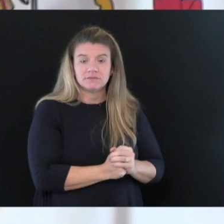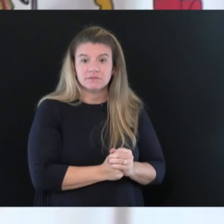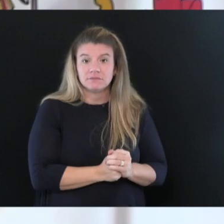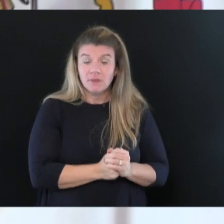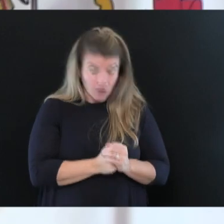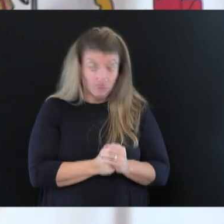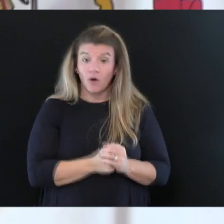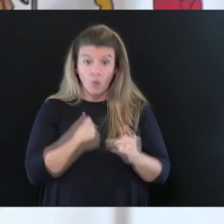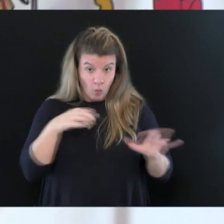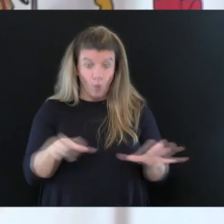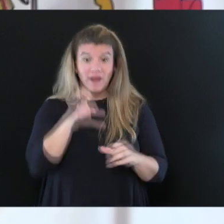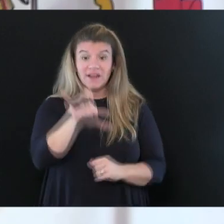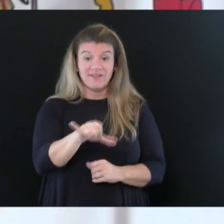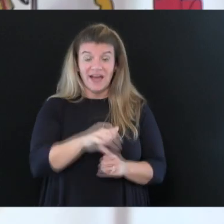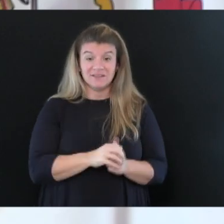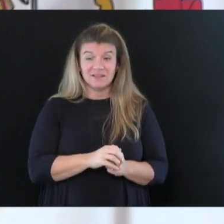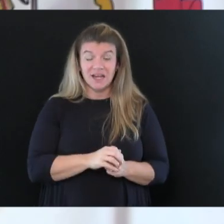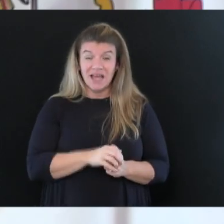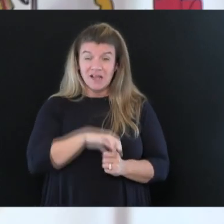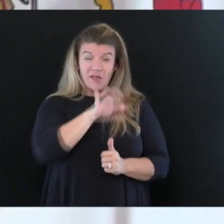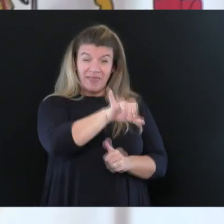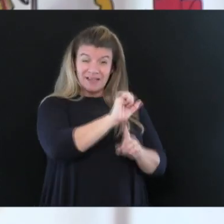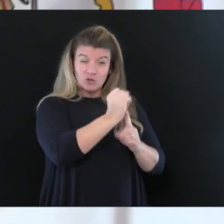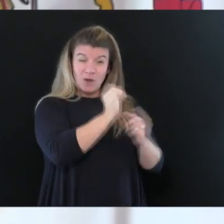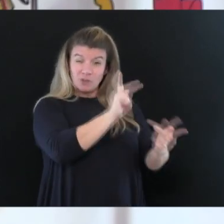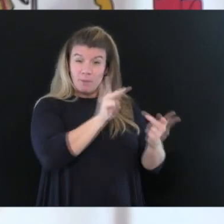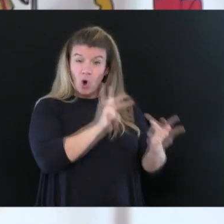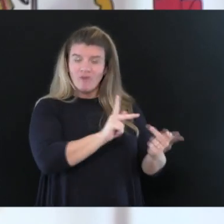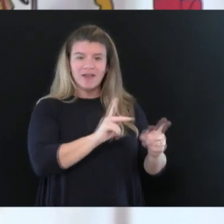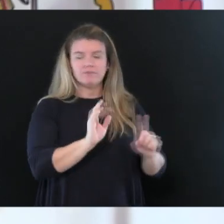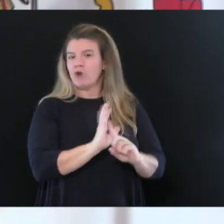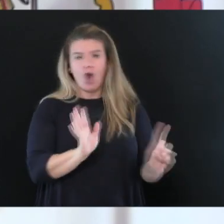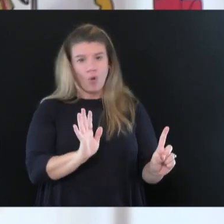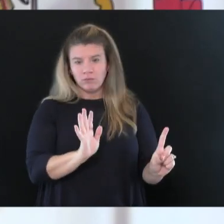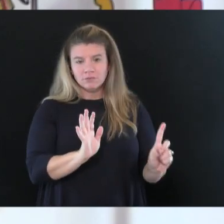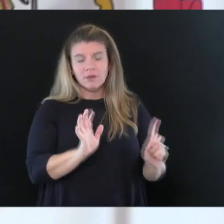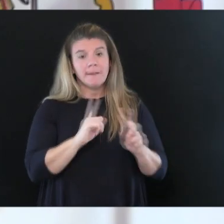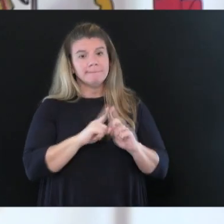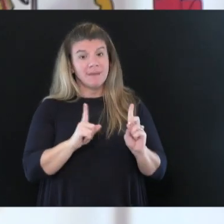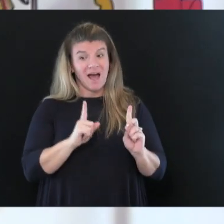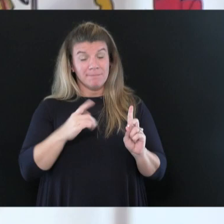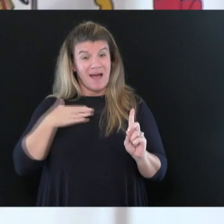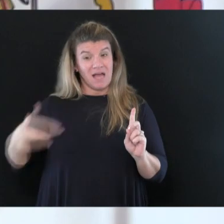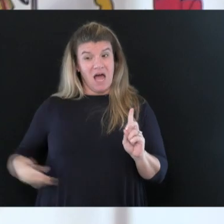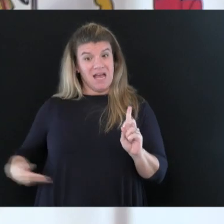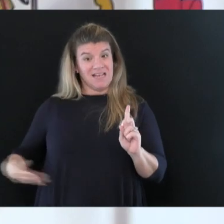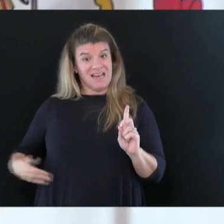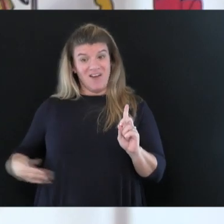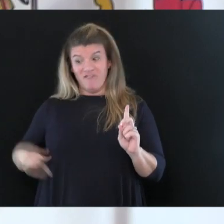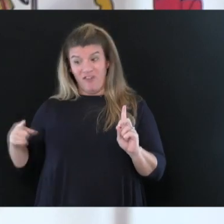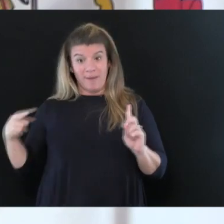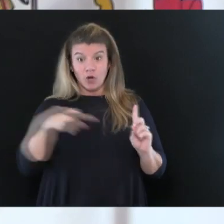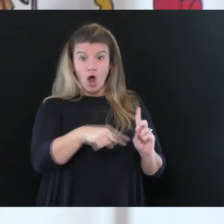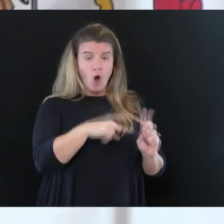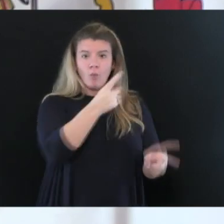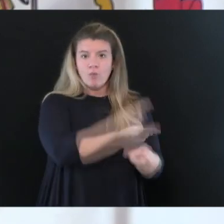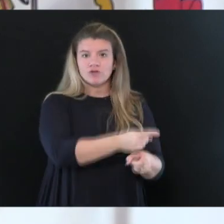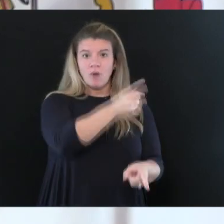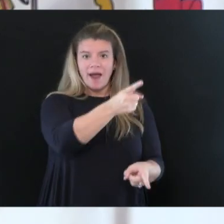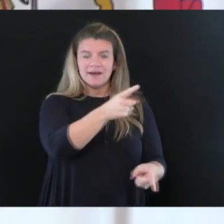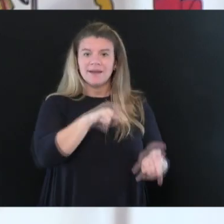on it. It's not perfect, but my gut reaction I still feel was right, and we're going to make it